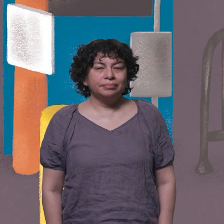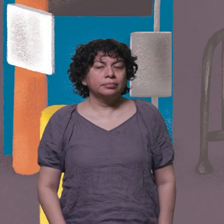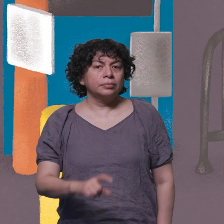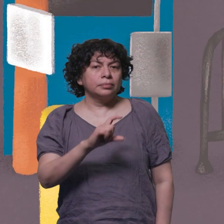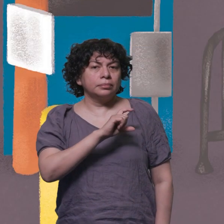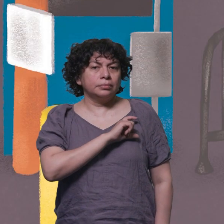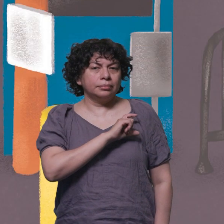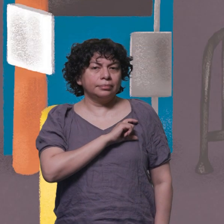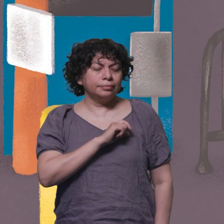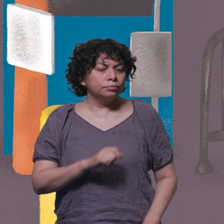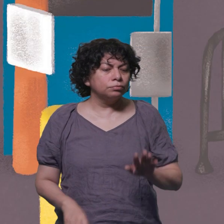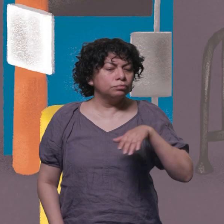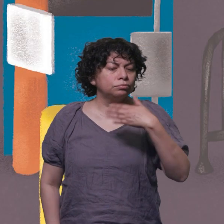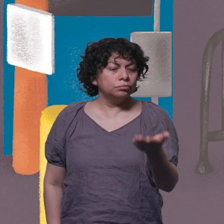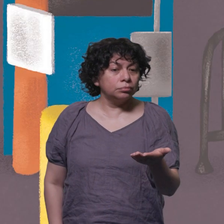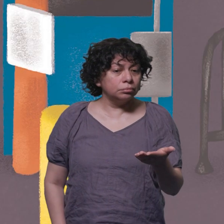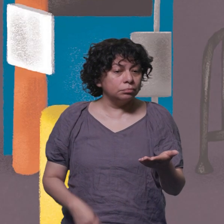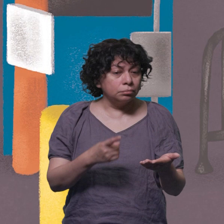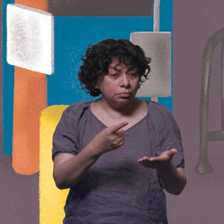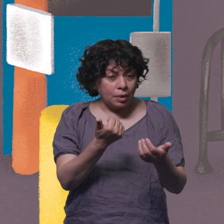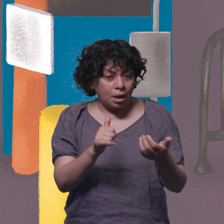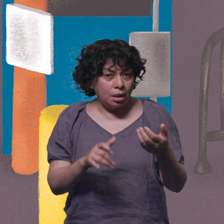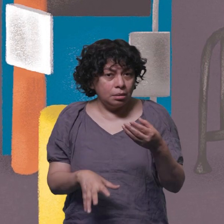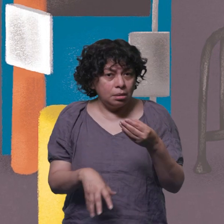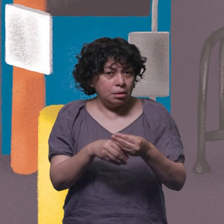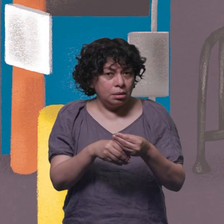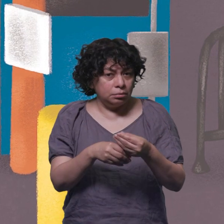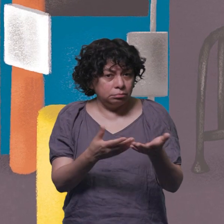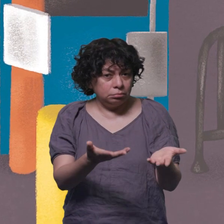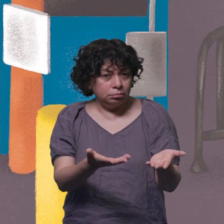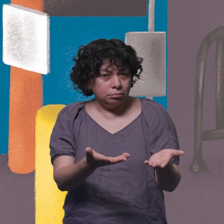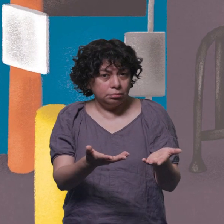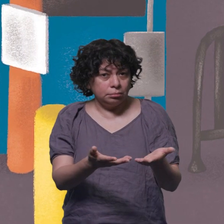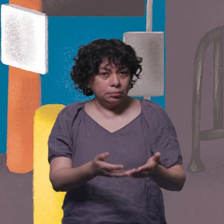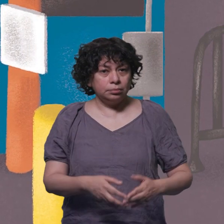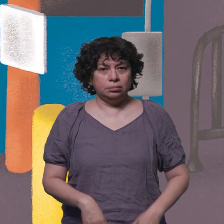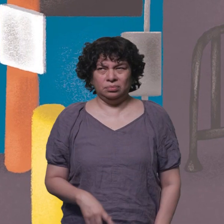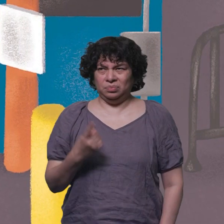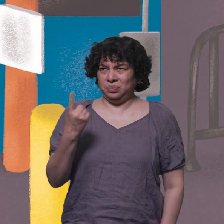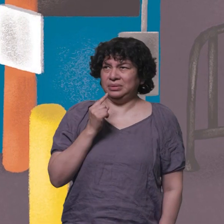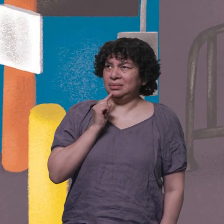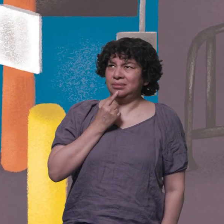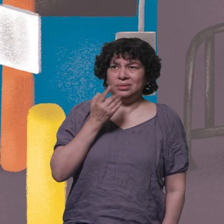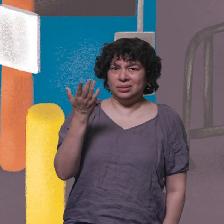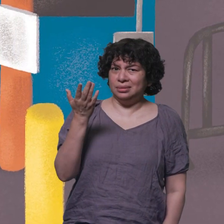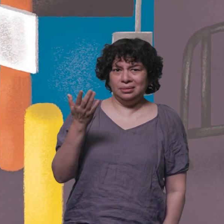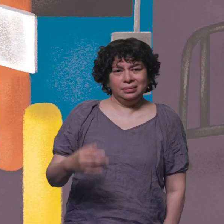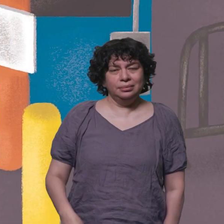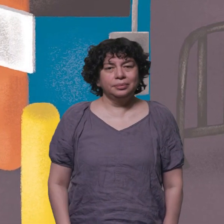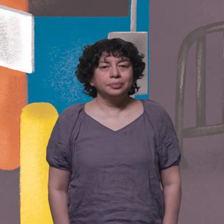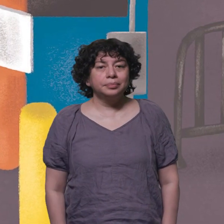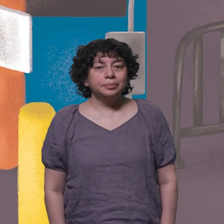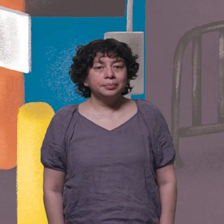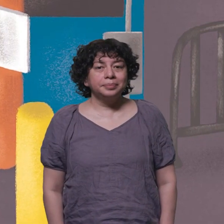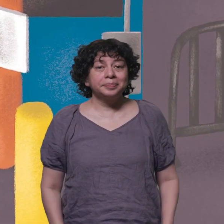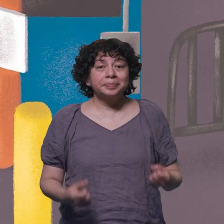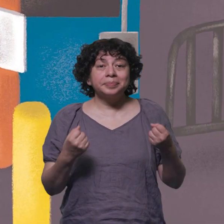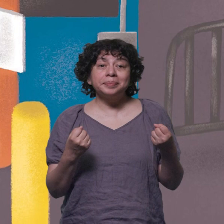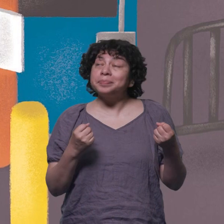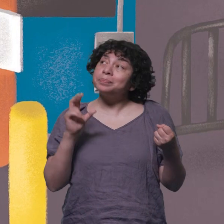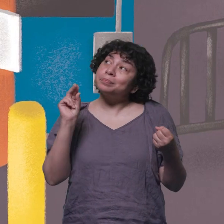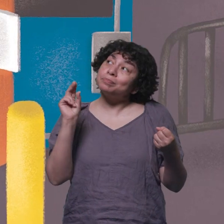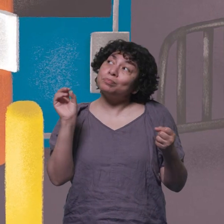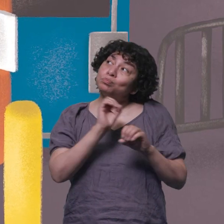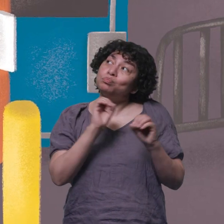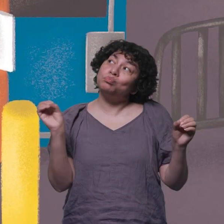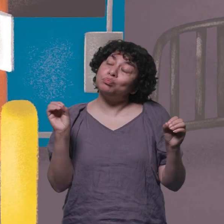The agent reaches out his hand. Anything to declare? They always sound stern. No,